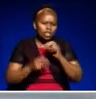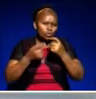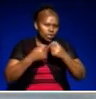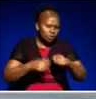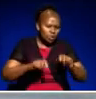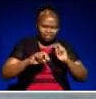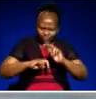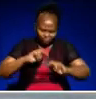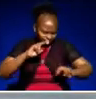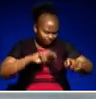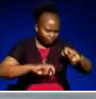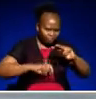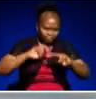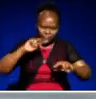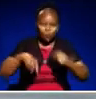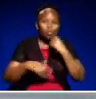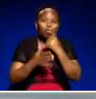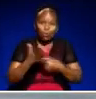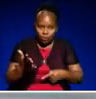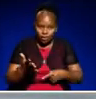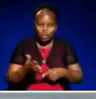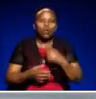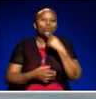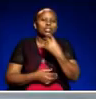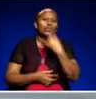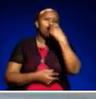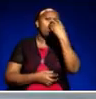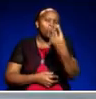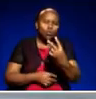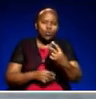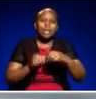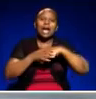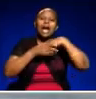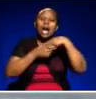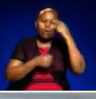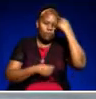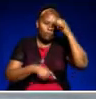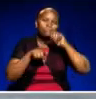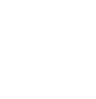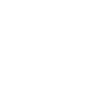search for it, we say you are looking out for it.